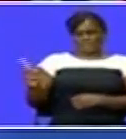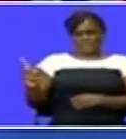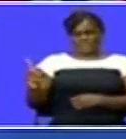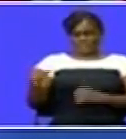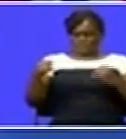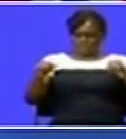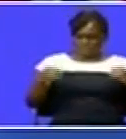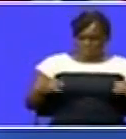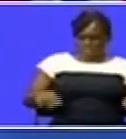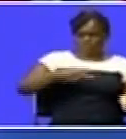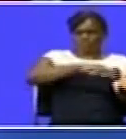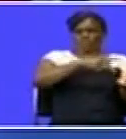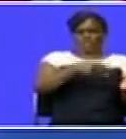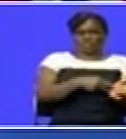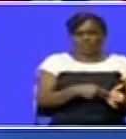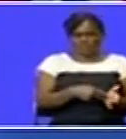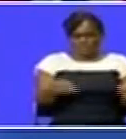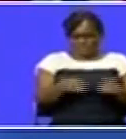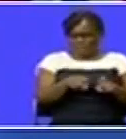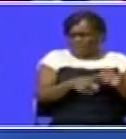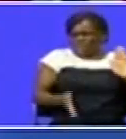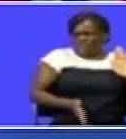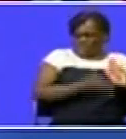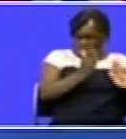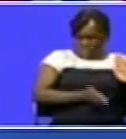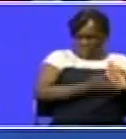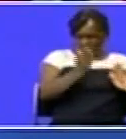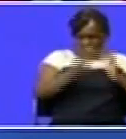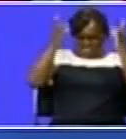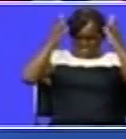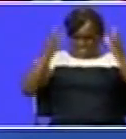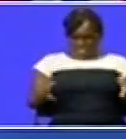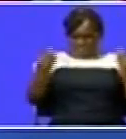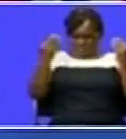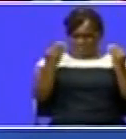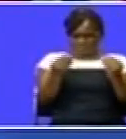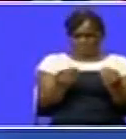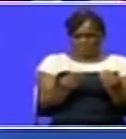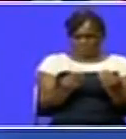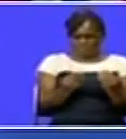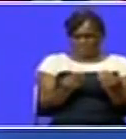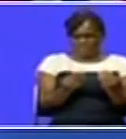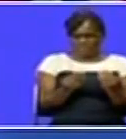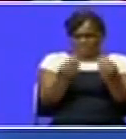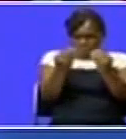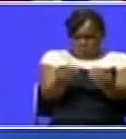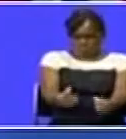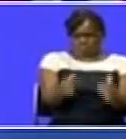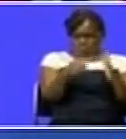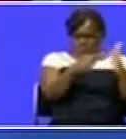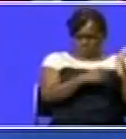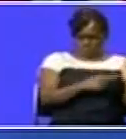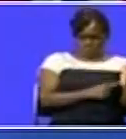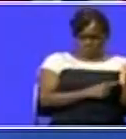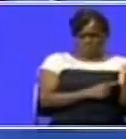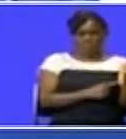implement the projects with a sense of urgency and resolve outstanding issues by the